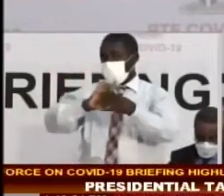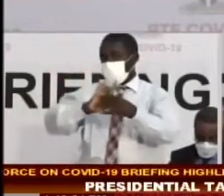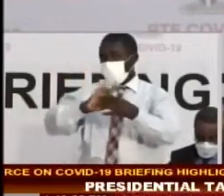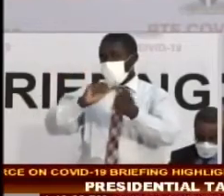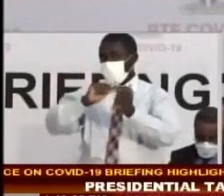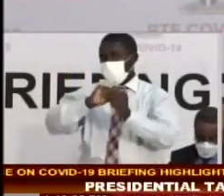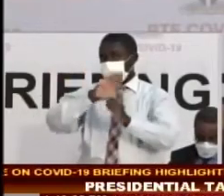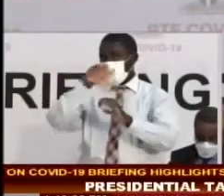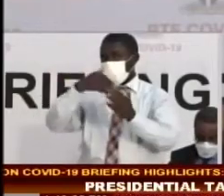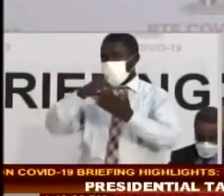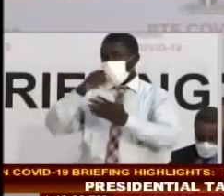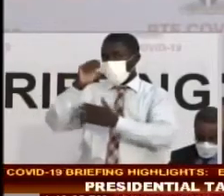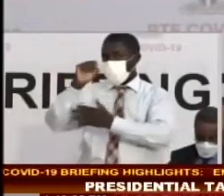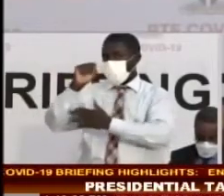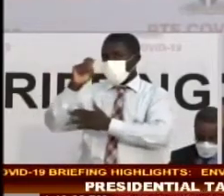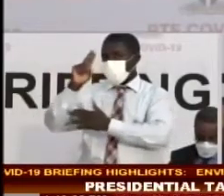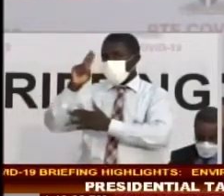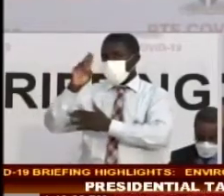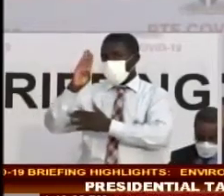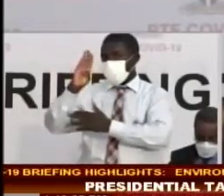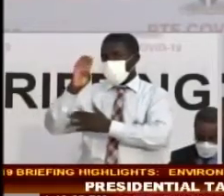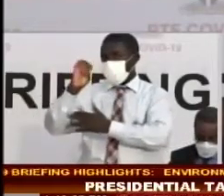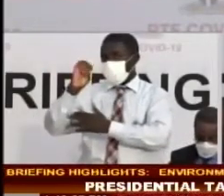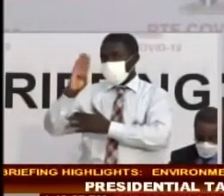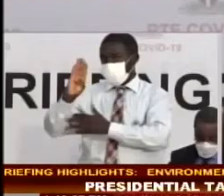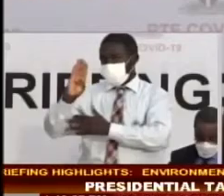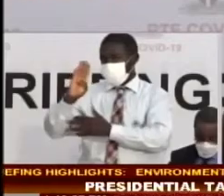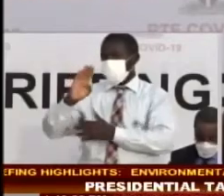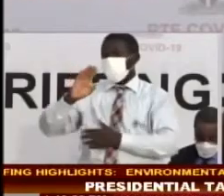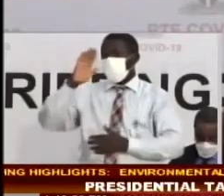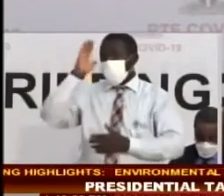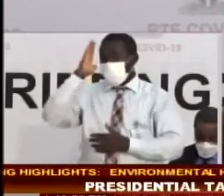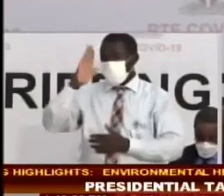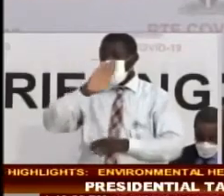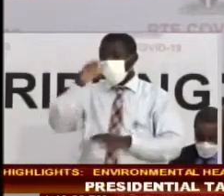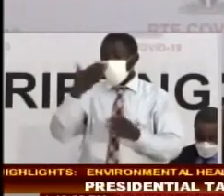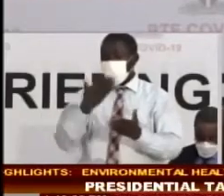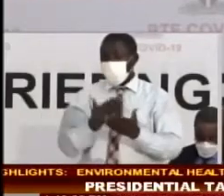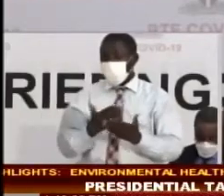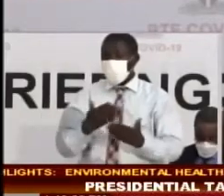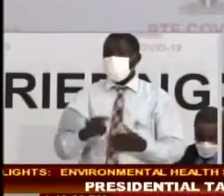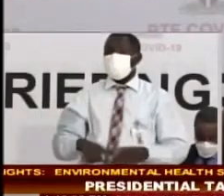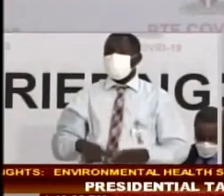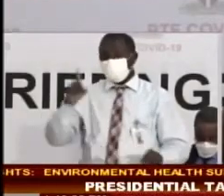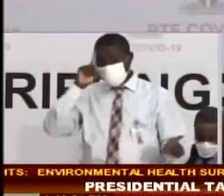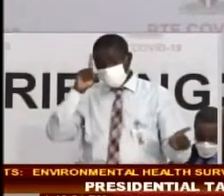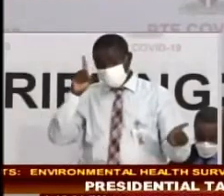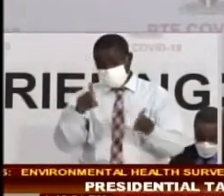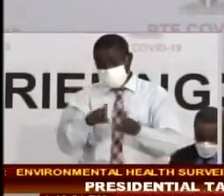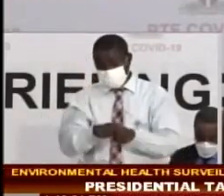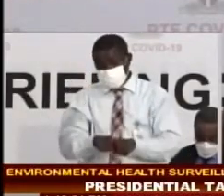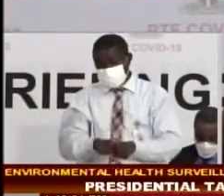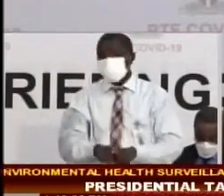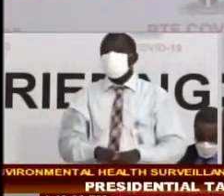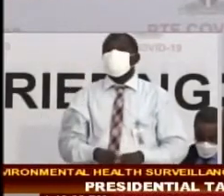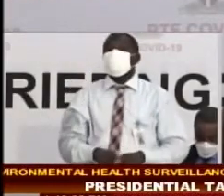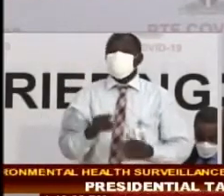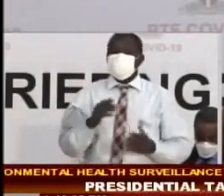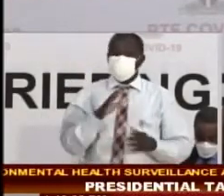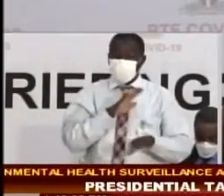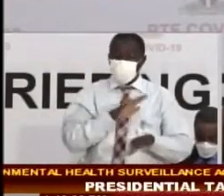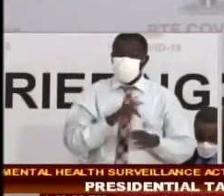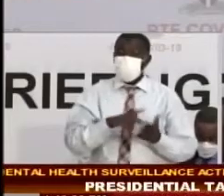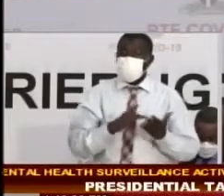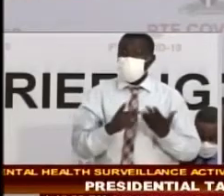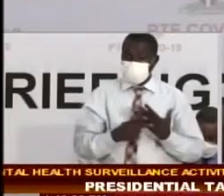the states that we fund. And they all would then buy into a programming node. Right now, what